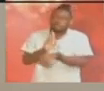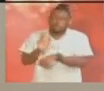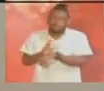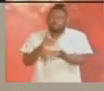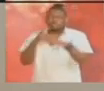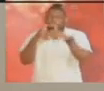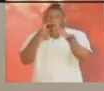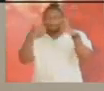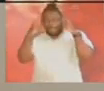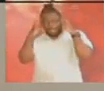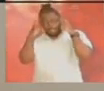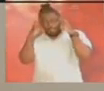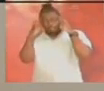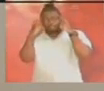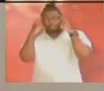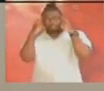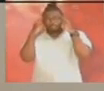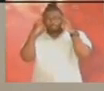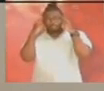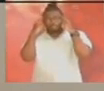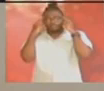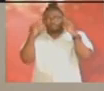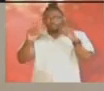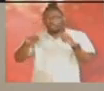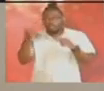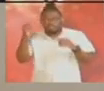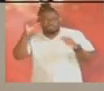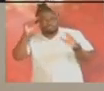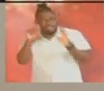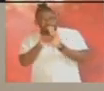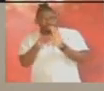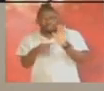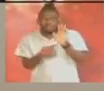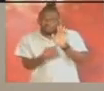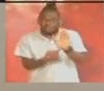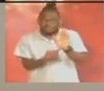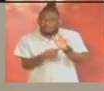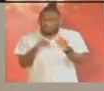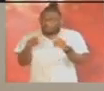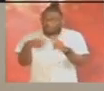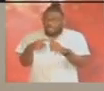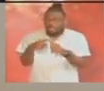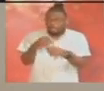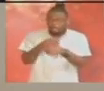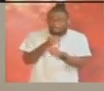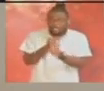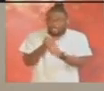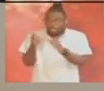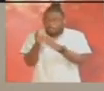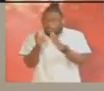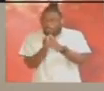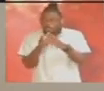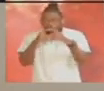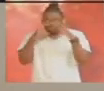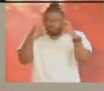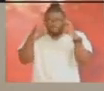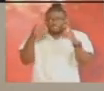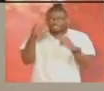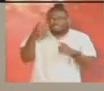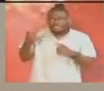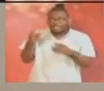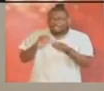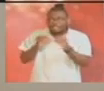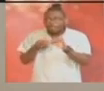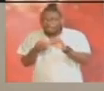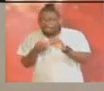the difference that the masking made for us when we introduced it at the end of August. So